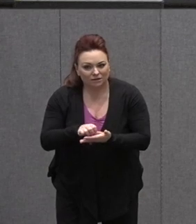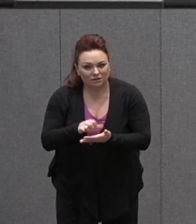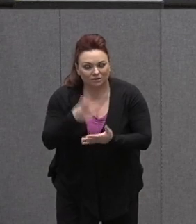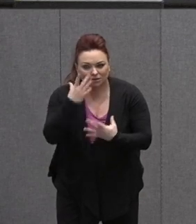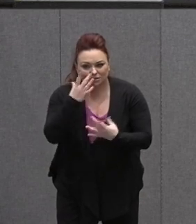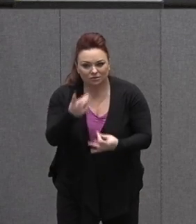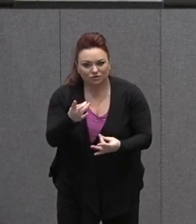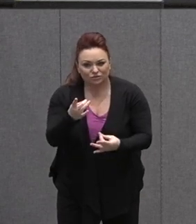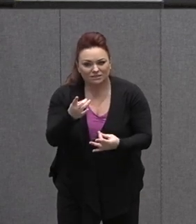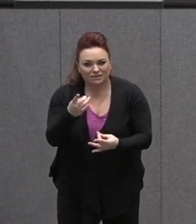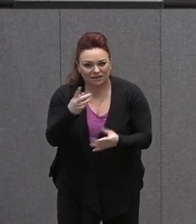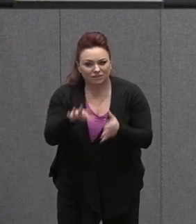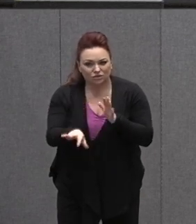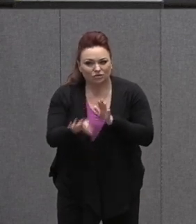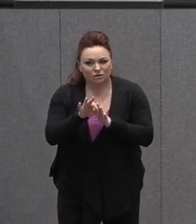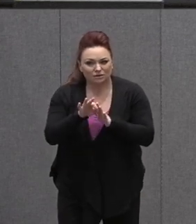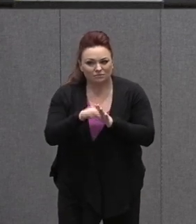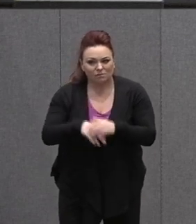choice.